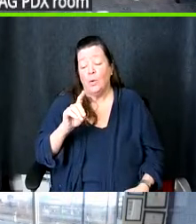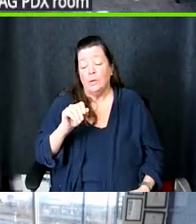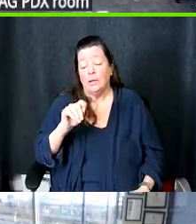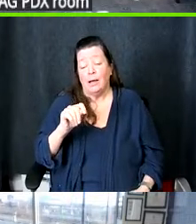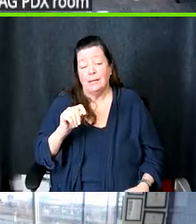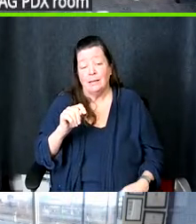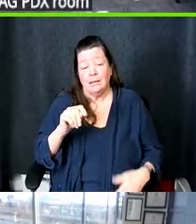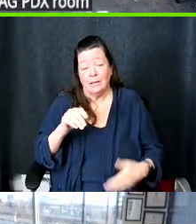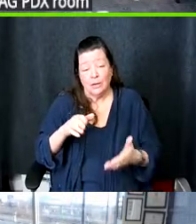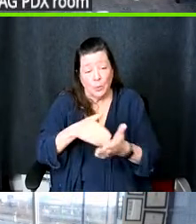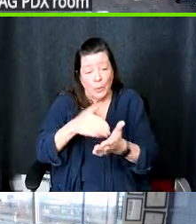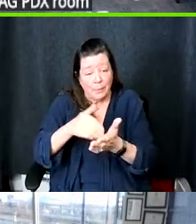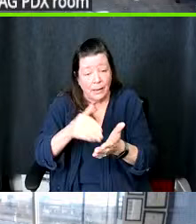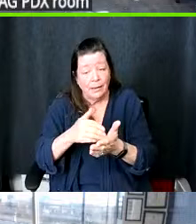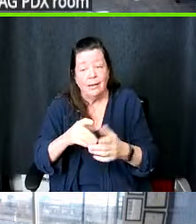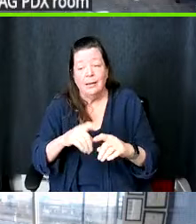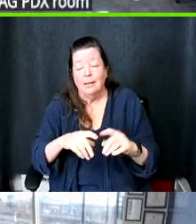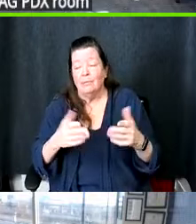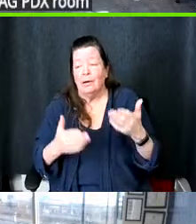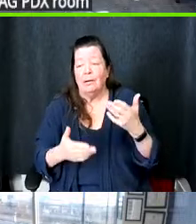maybe there needs to be just a way to